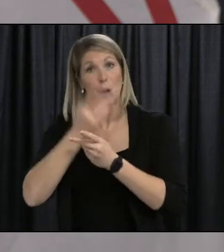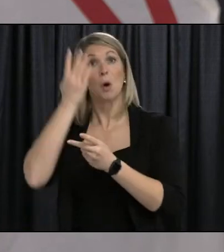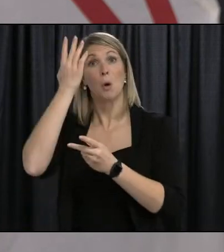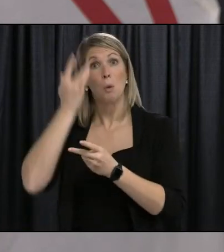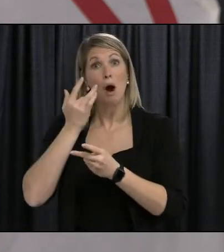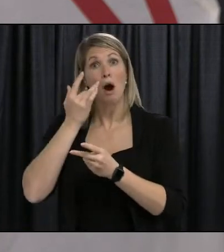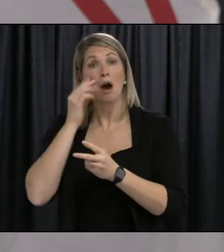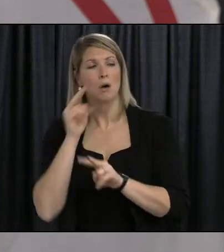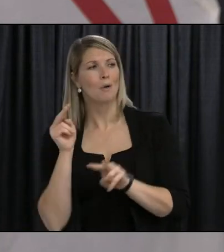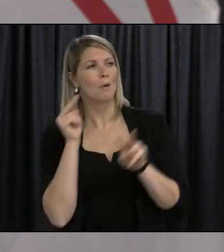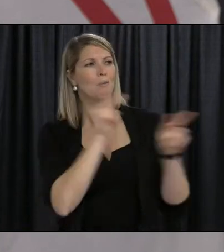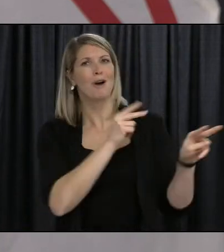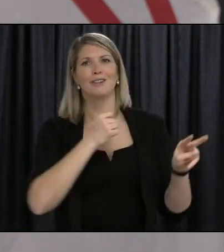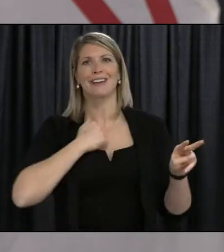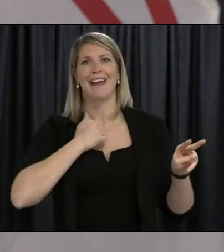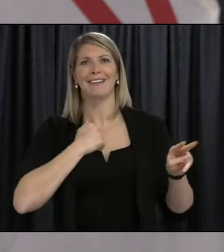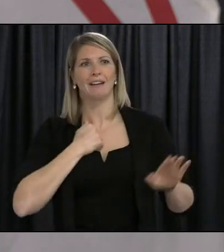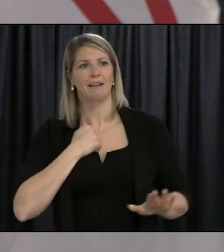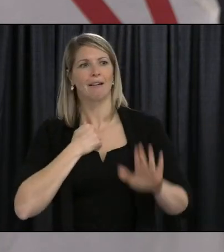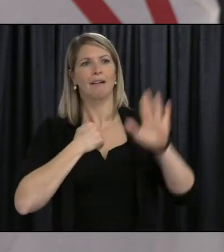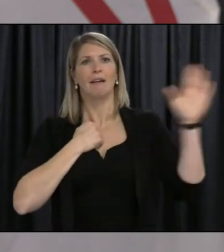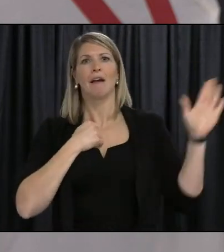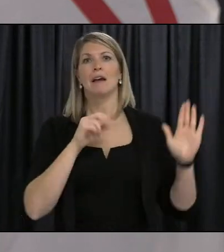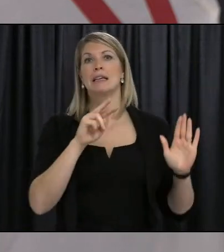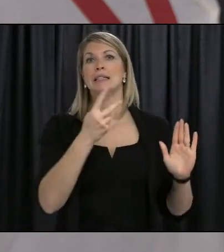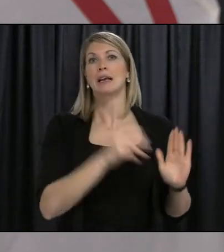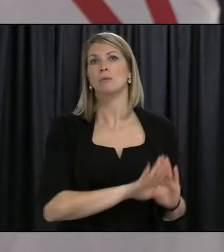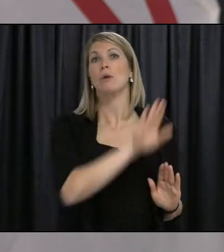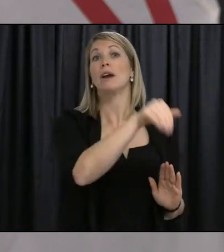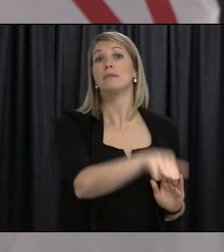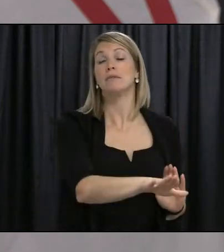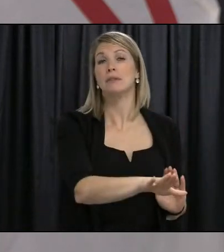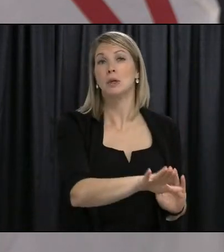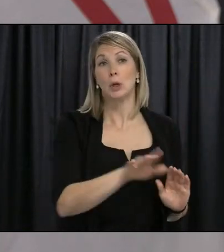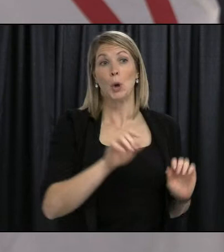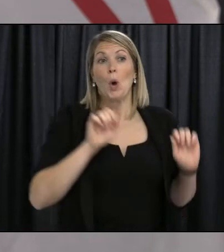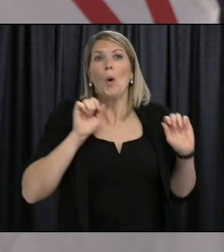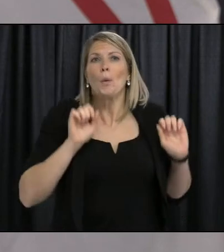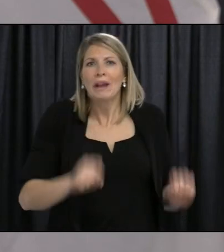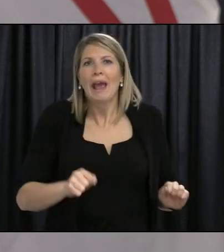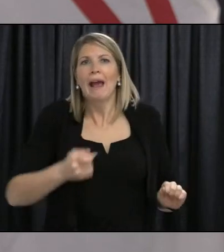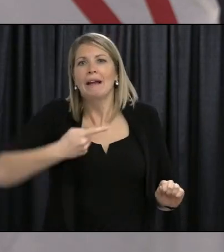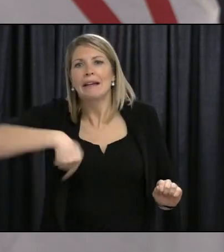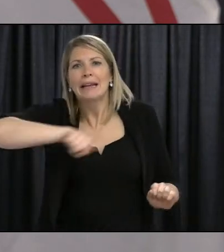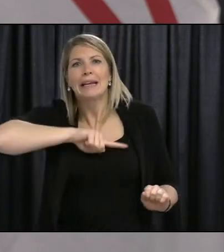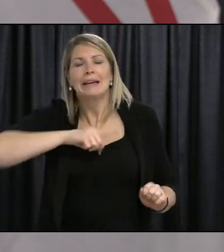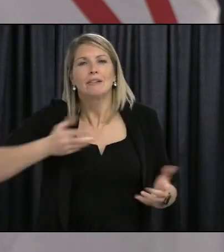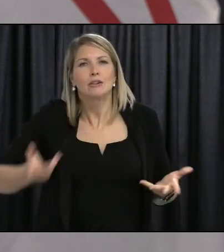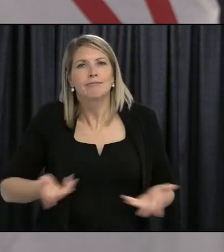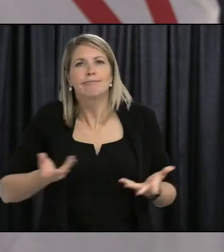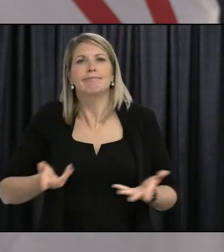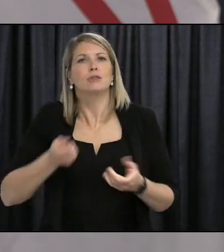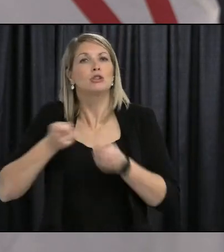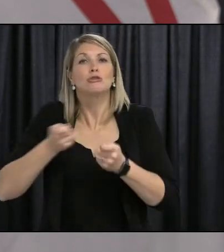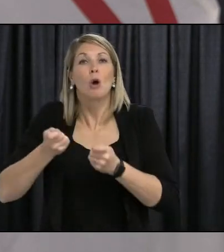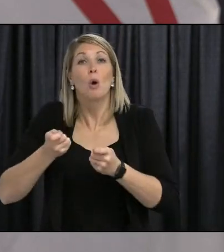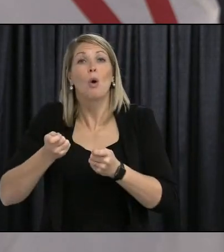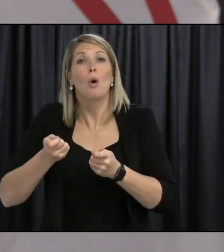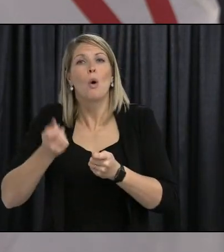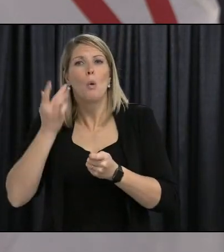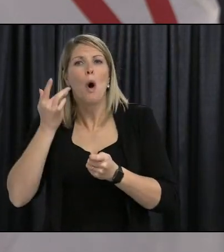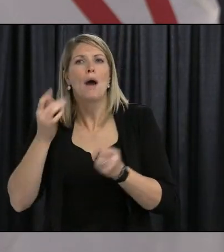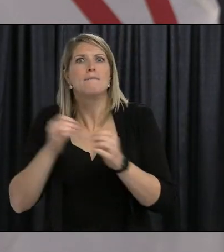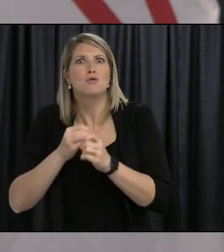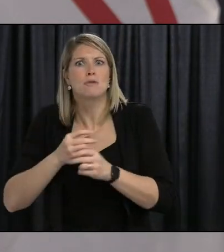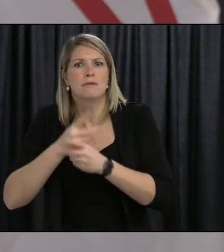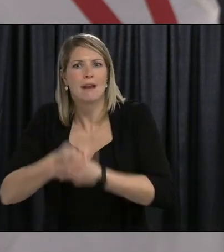locations. We can prevent or at least significantly reduce that by being more vigilant. We have to do it in a